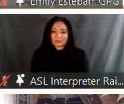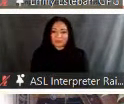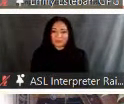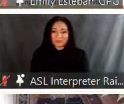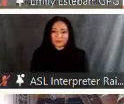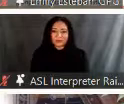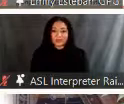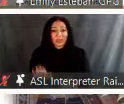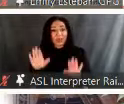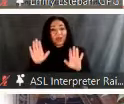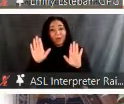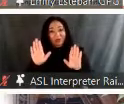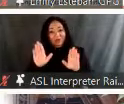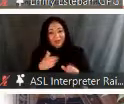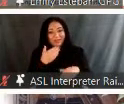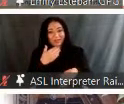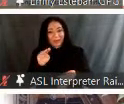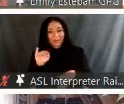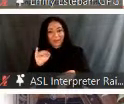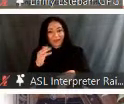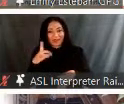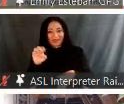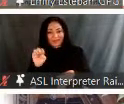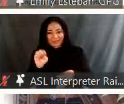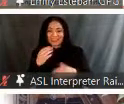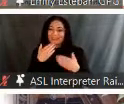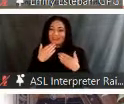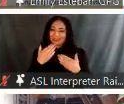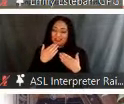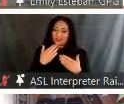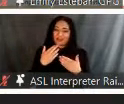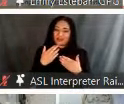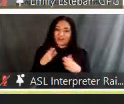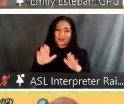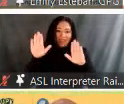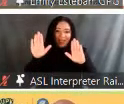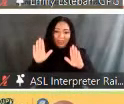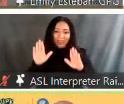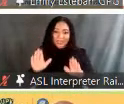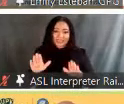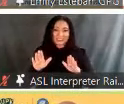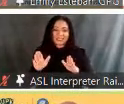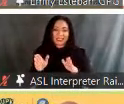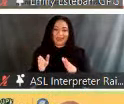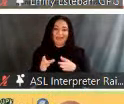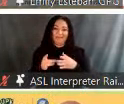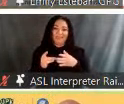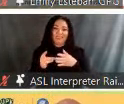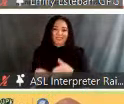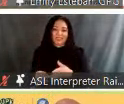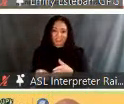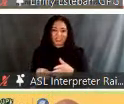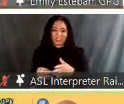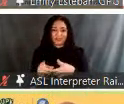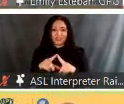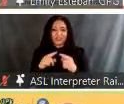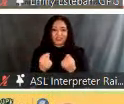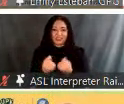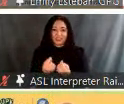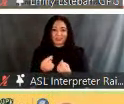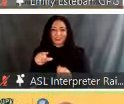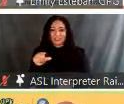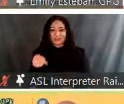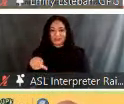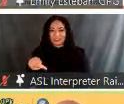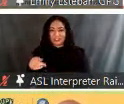Wonderful. Thank you, Maggie. So first, I want to start by saying thank you for the excellent facilitation for the whole team at GPG. And of course,